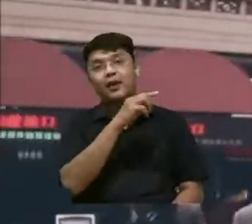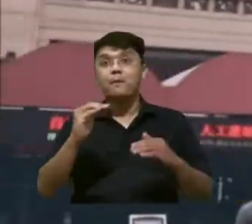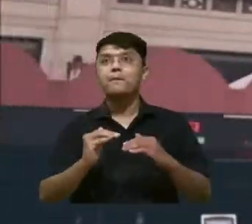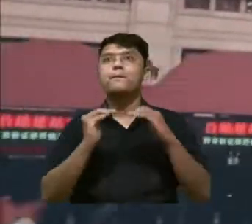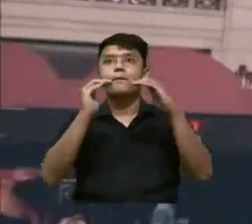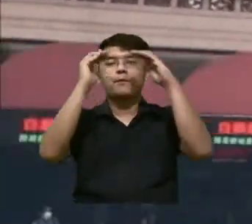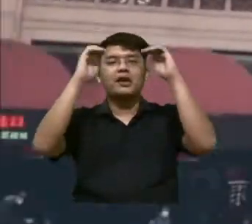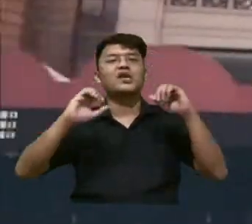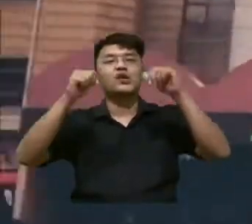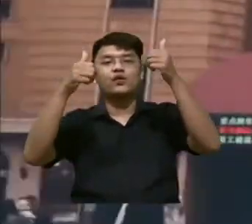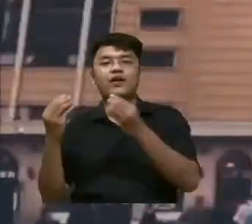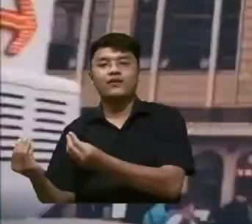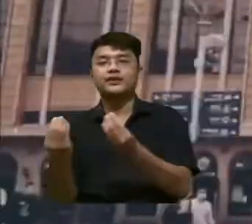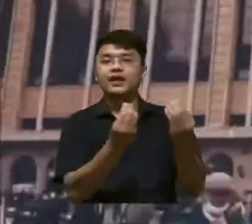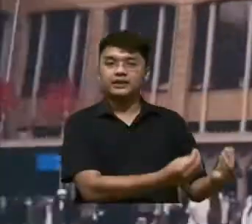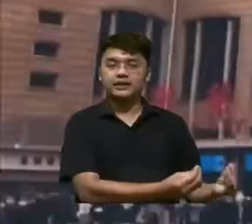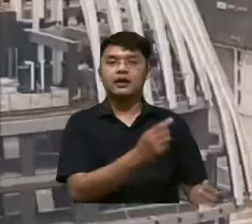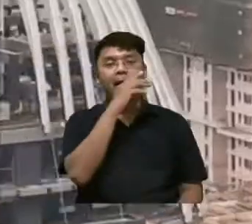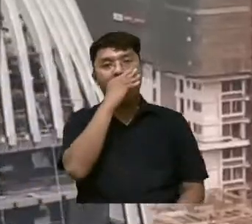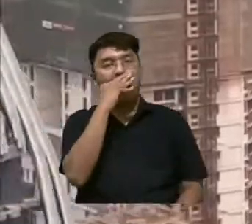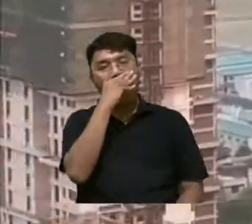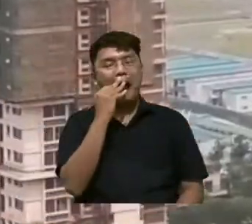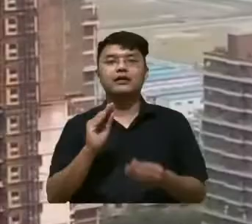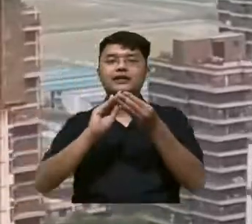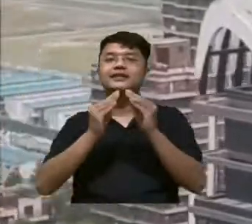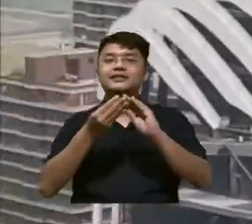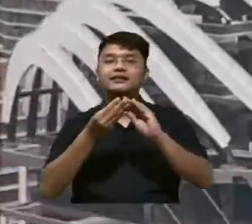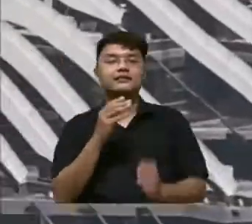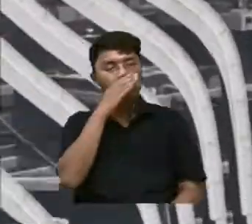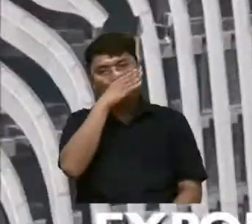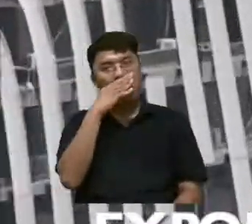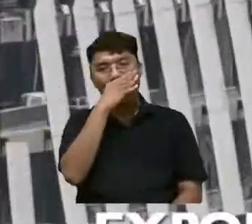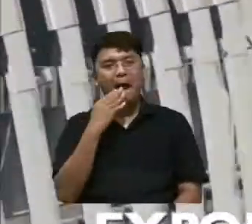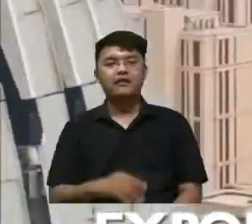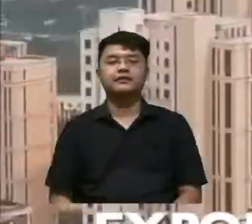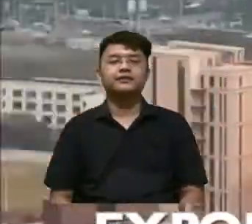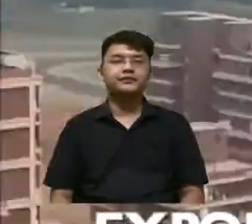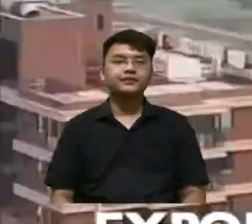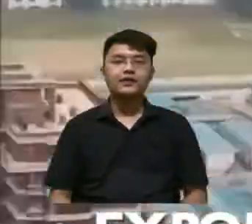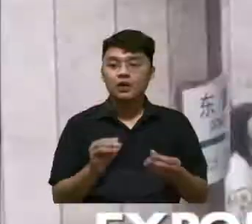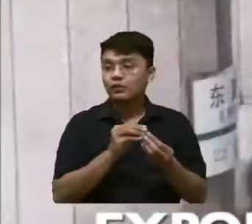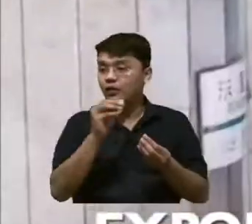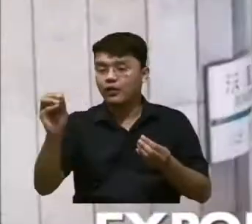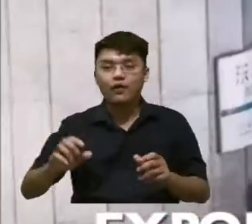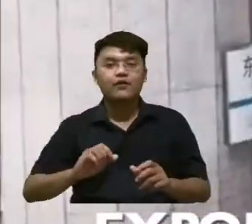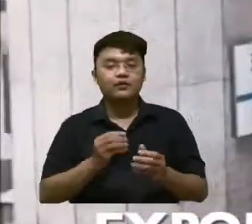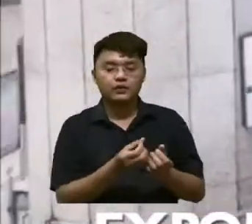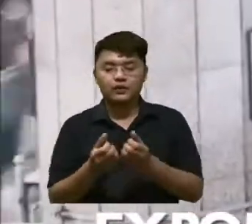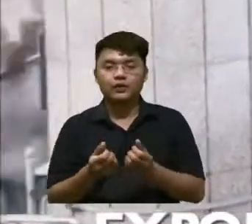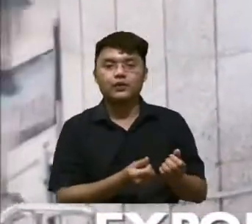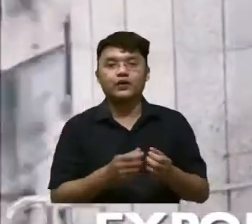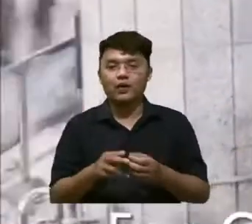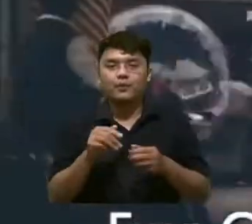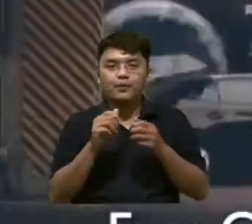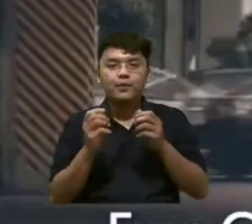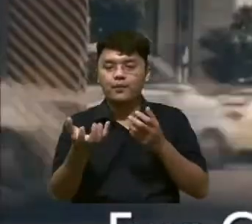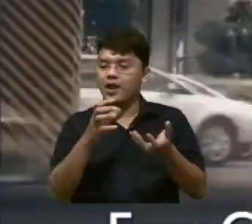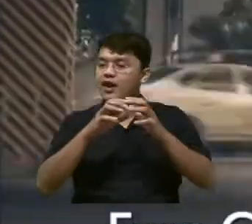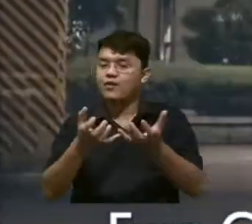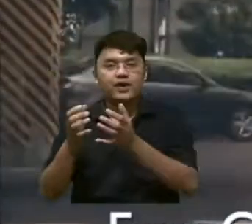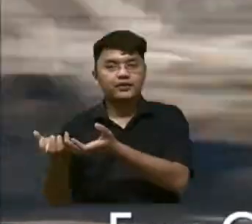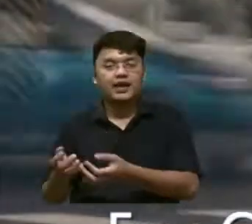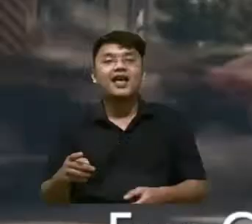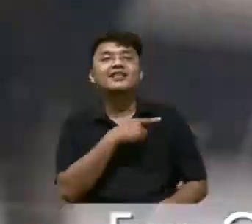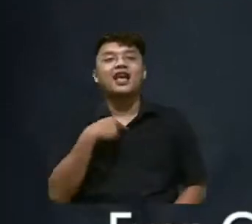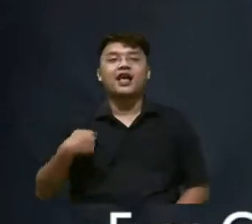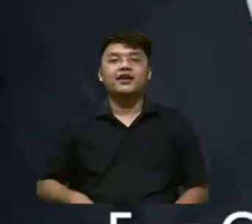infrastructure, metropolitan cities, porters of goods and manufacturers, and even China